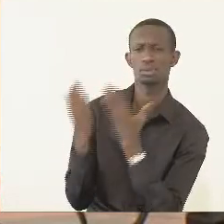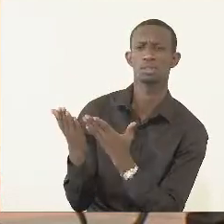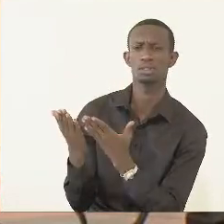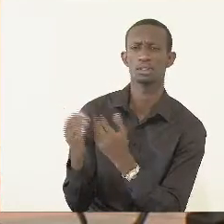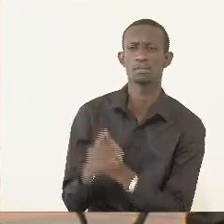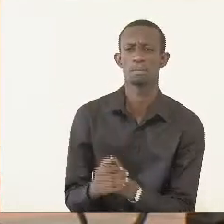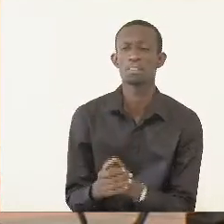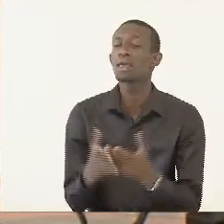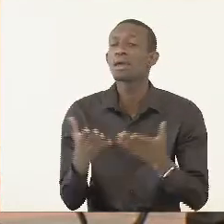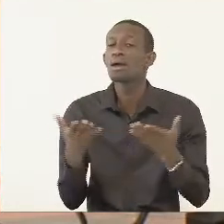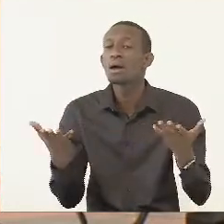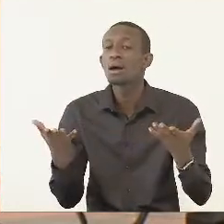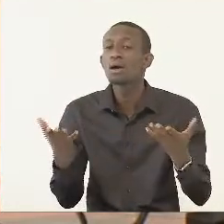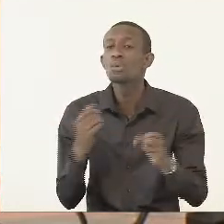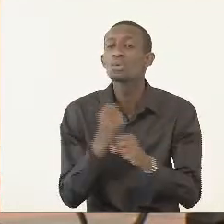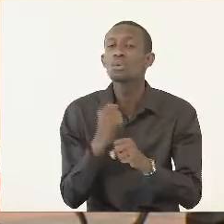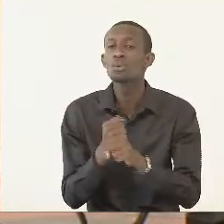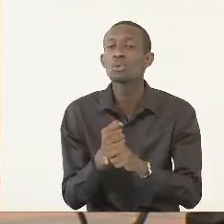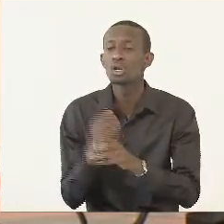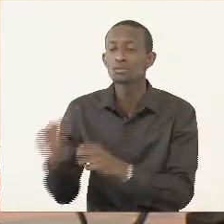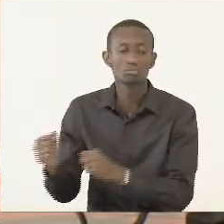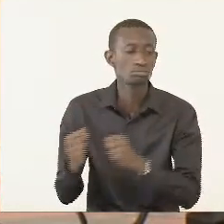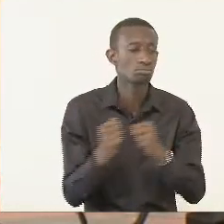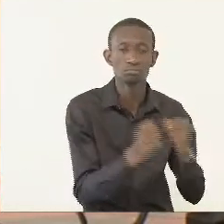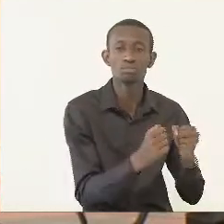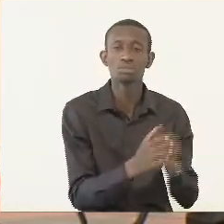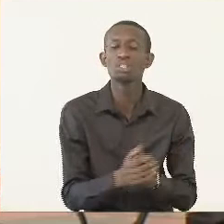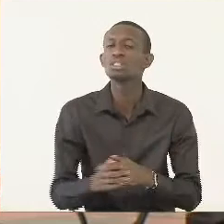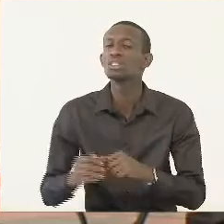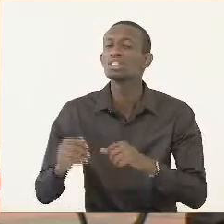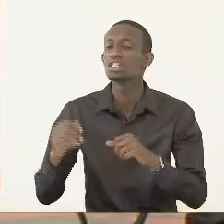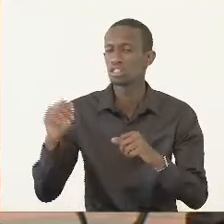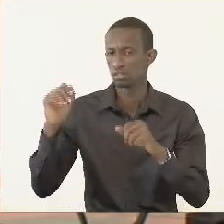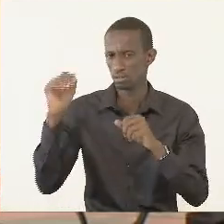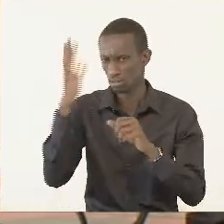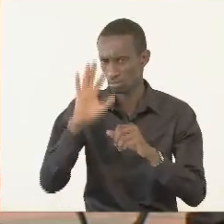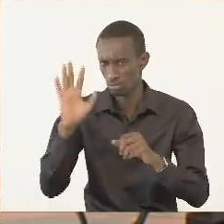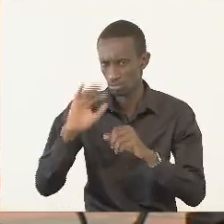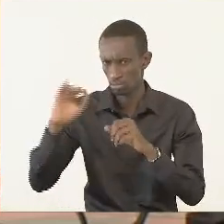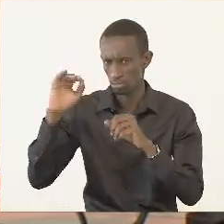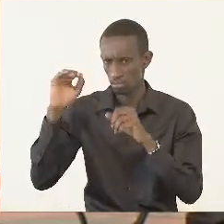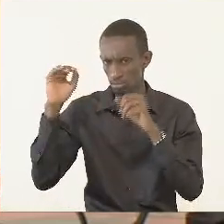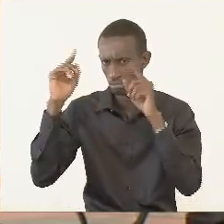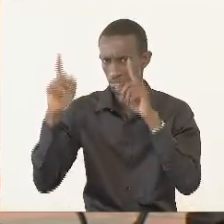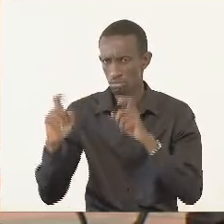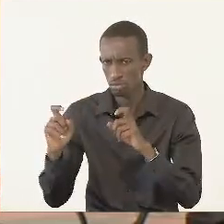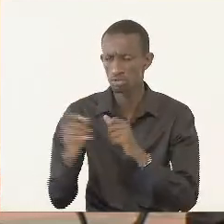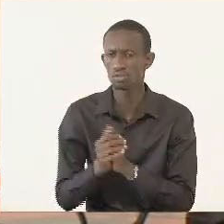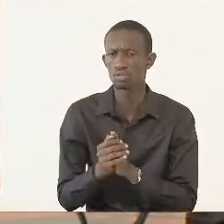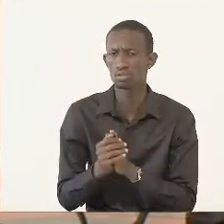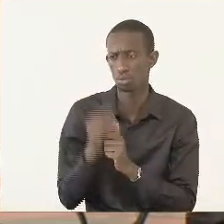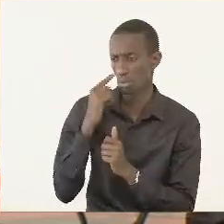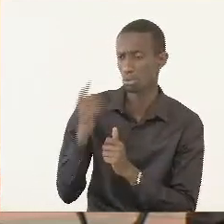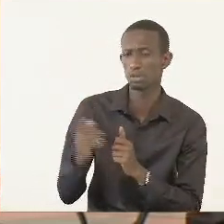How would we make moving images static and all in one whole piece?